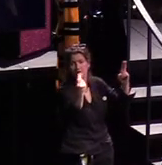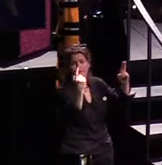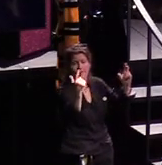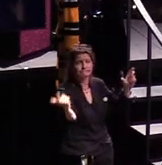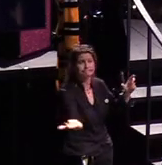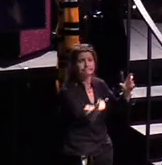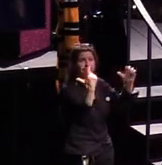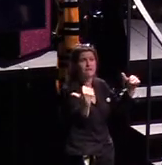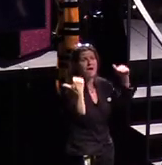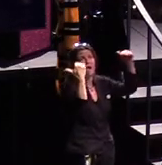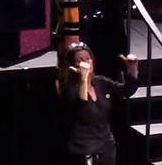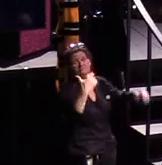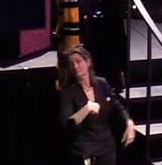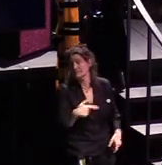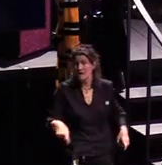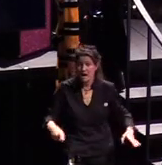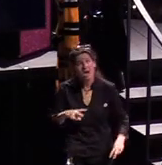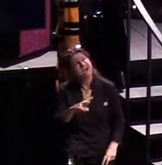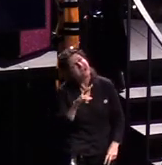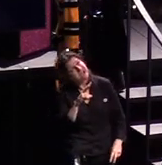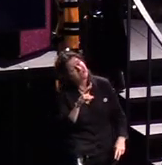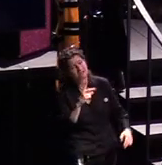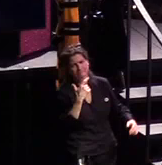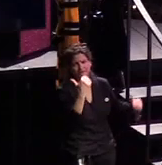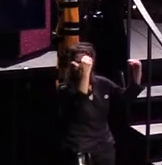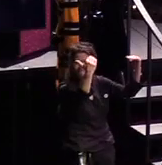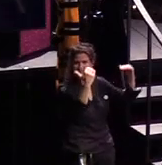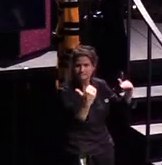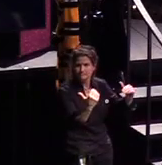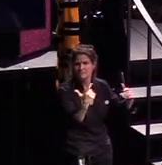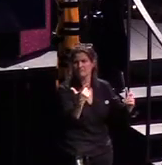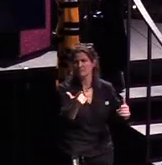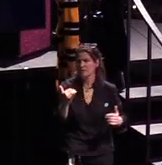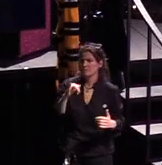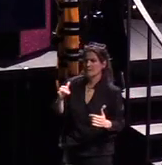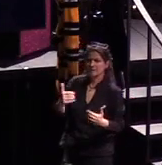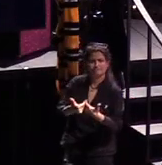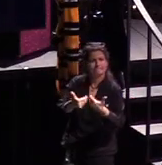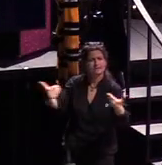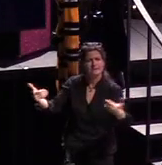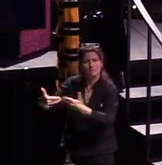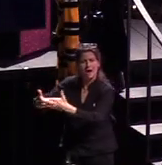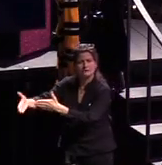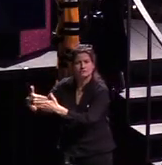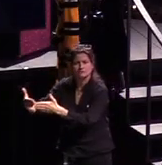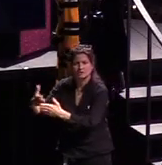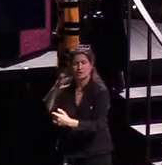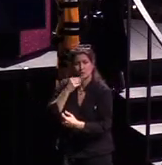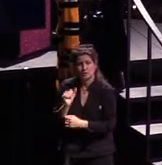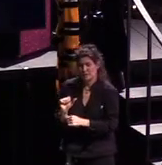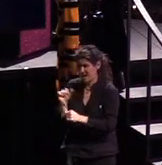accessible heights or having to go through a separate air a separate entrance usually by the bins